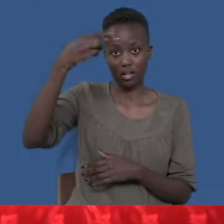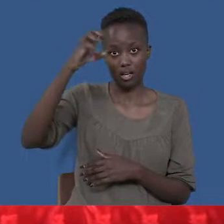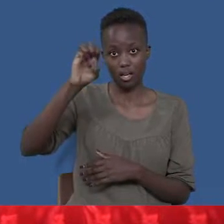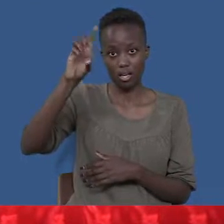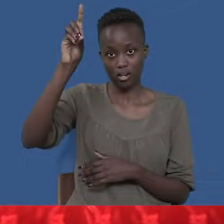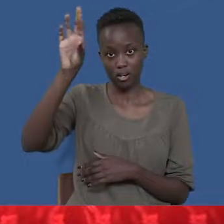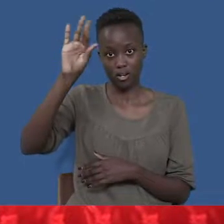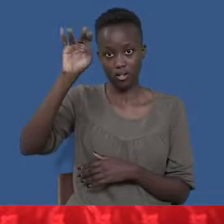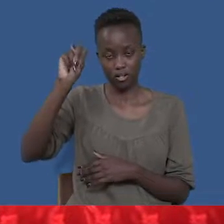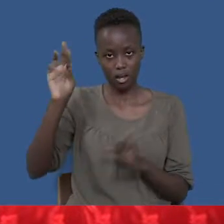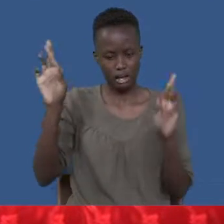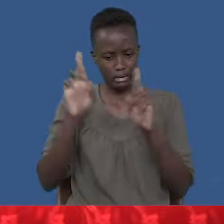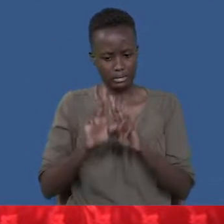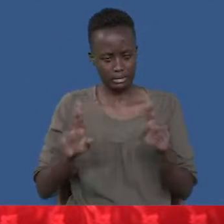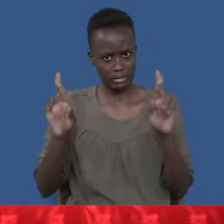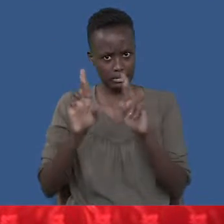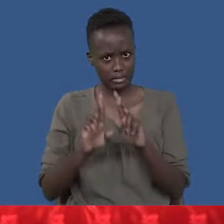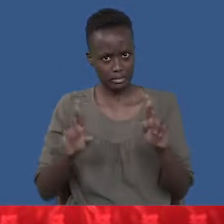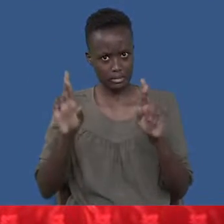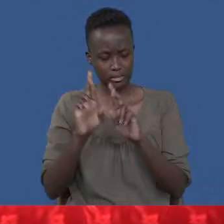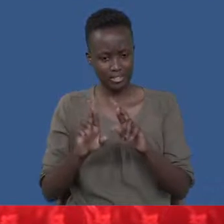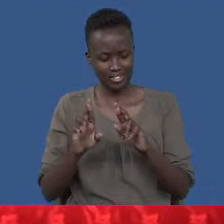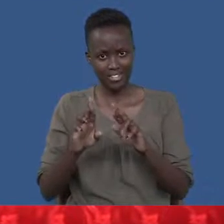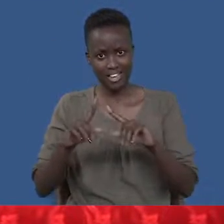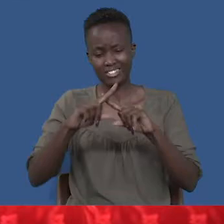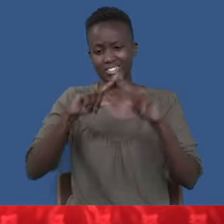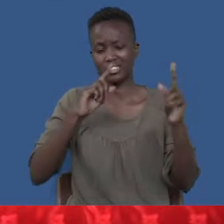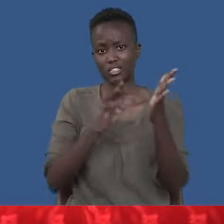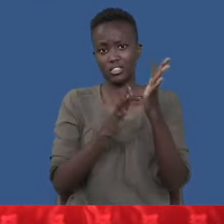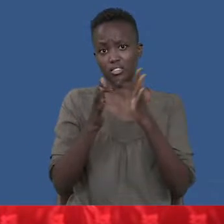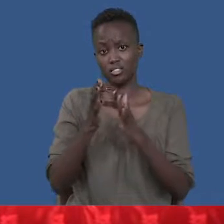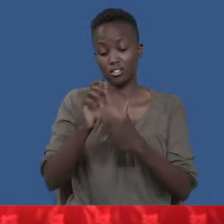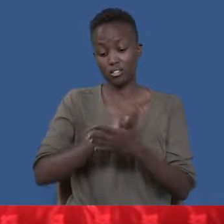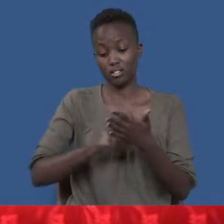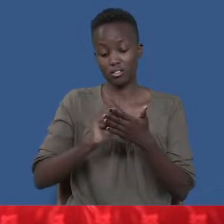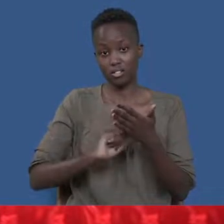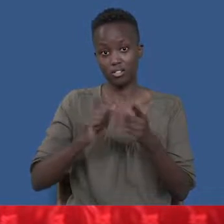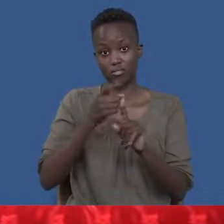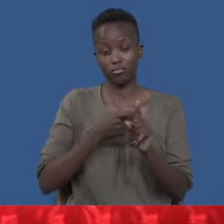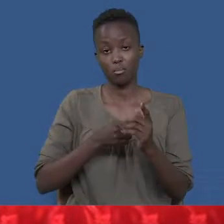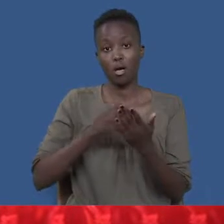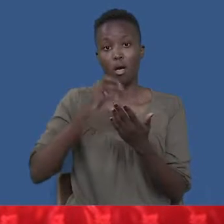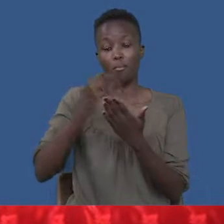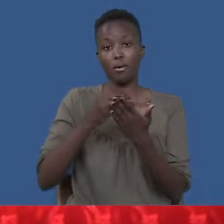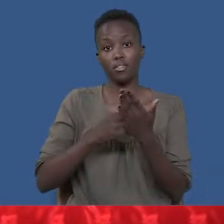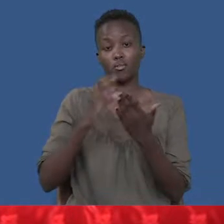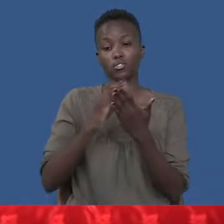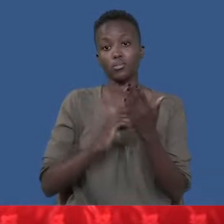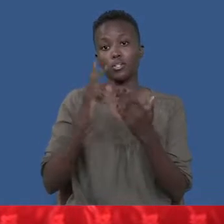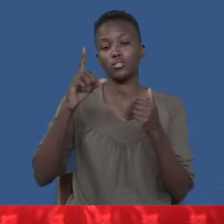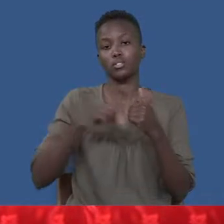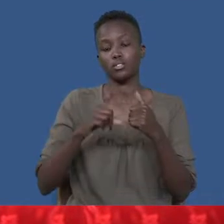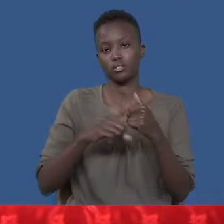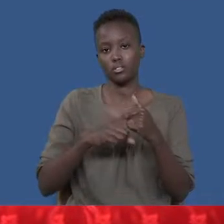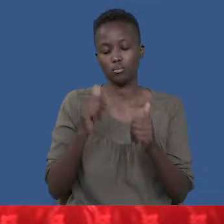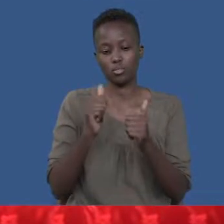firmed up their plot to kill Jesus, as recorded in Matthew 26 that